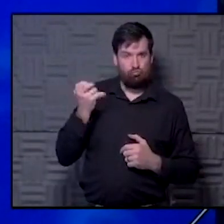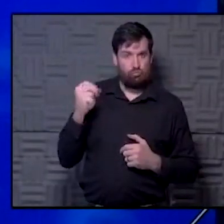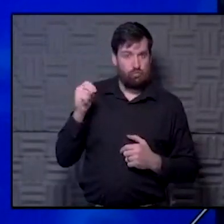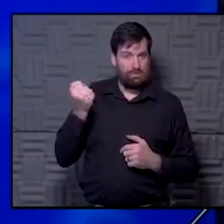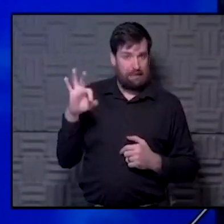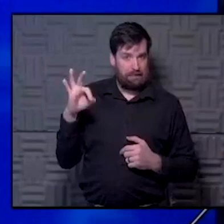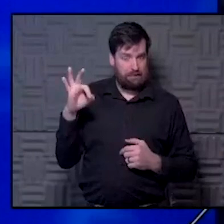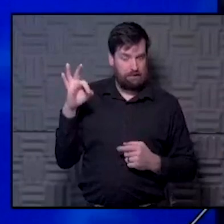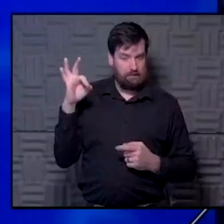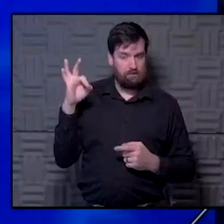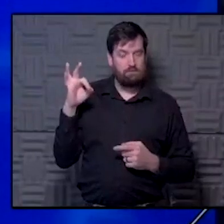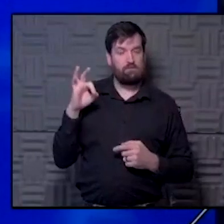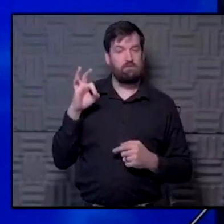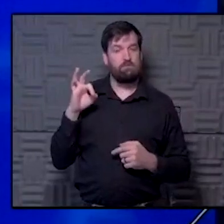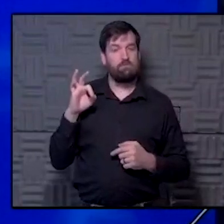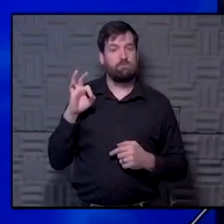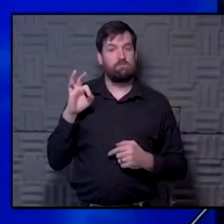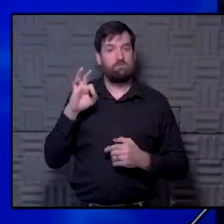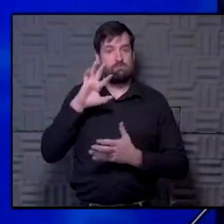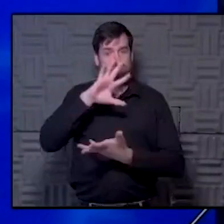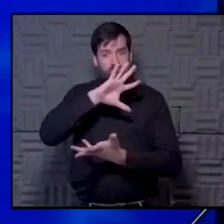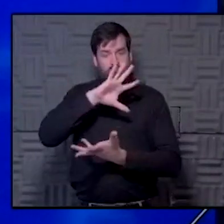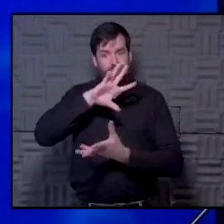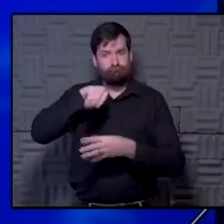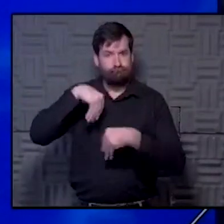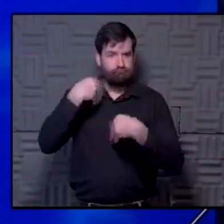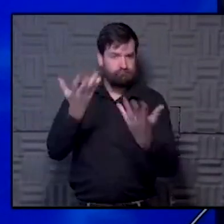January, we had given a total of